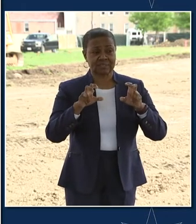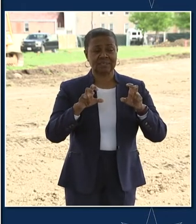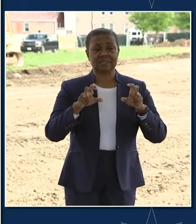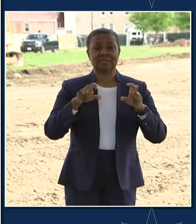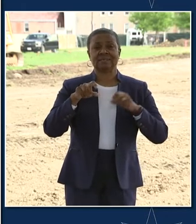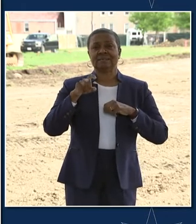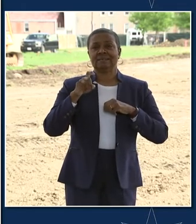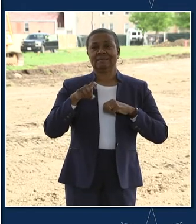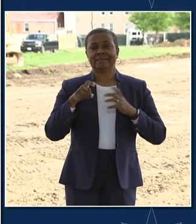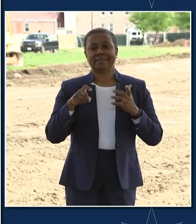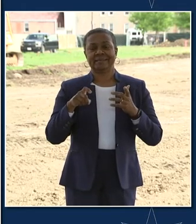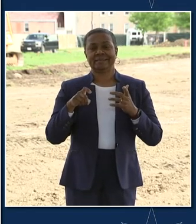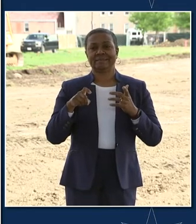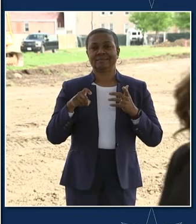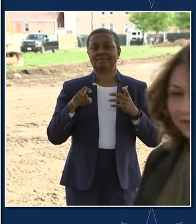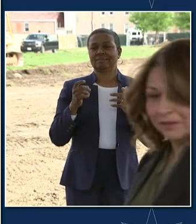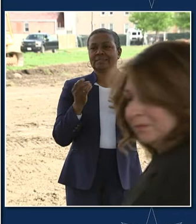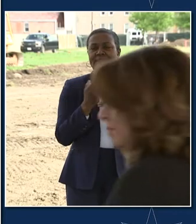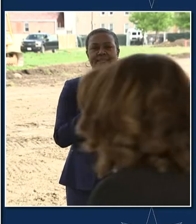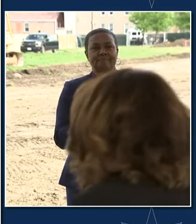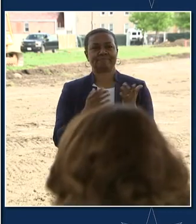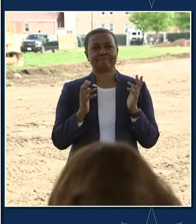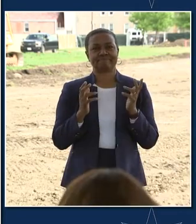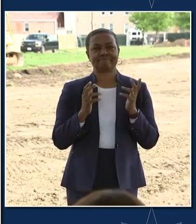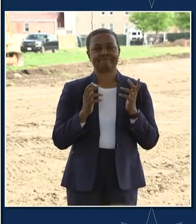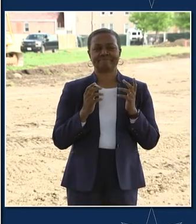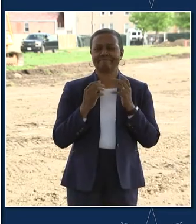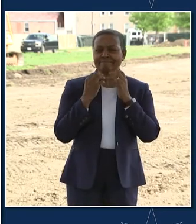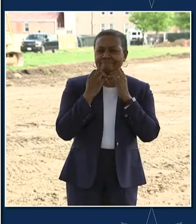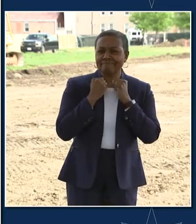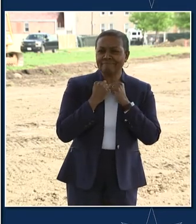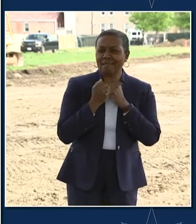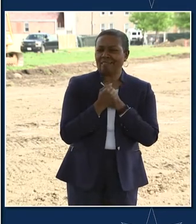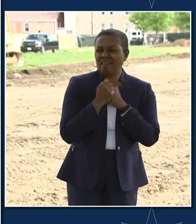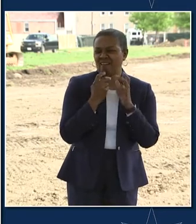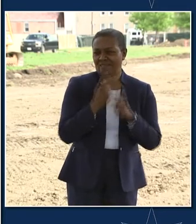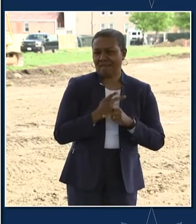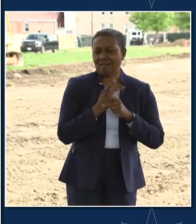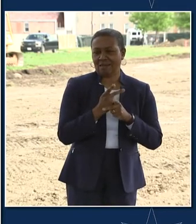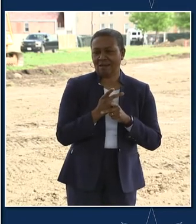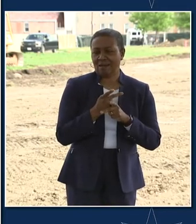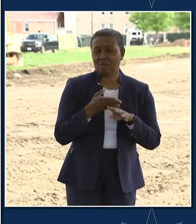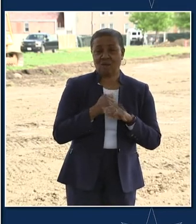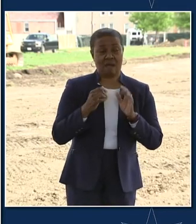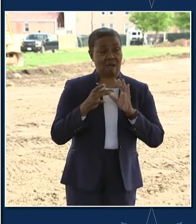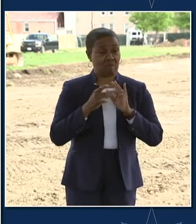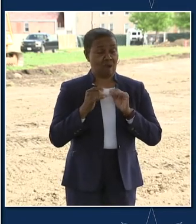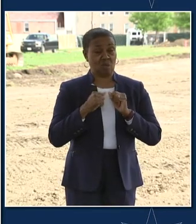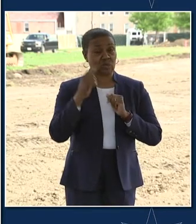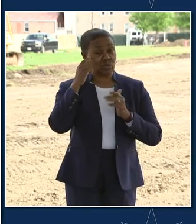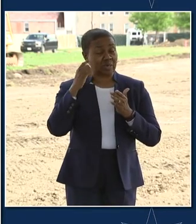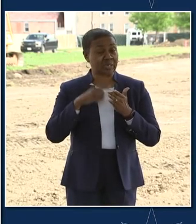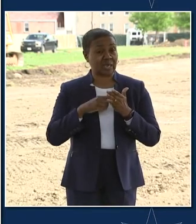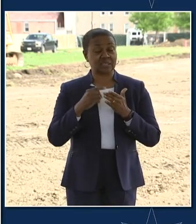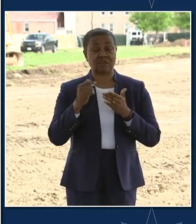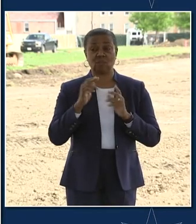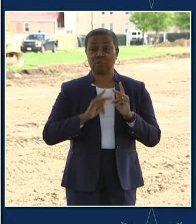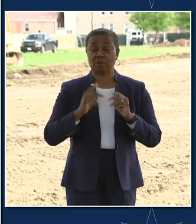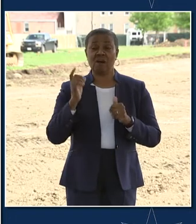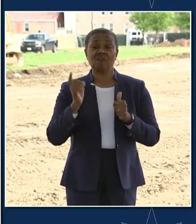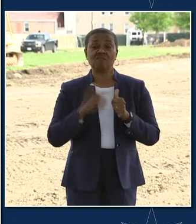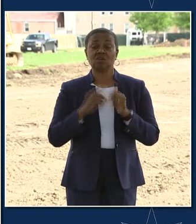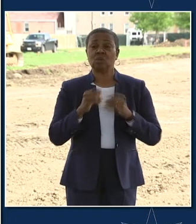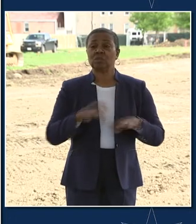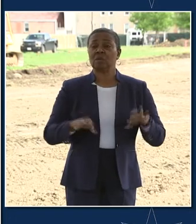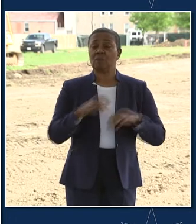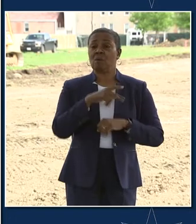in need of a little bit of tender love and care. Before I make some remarks, I'd like to recognize a couple people. First and